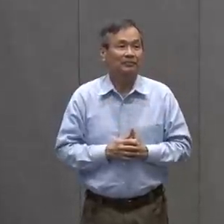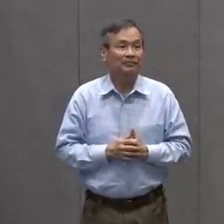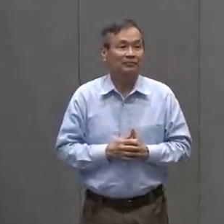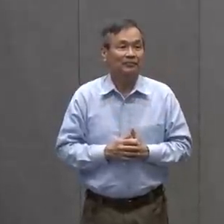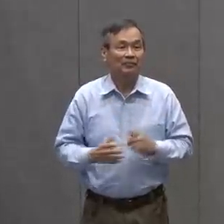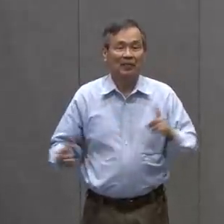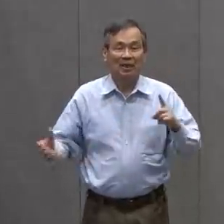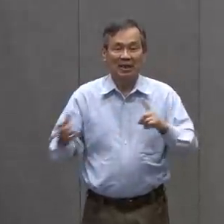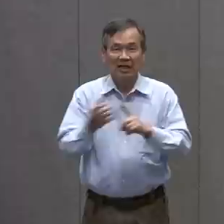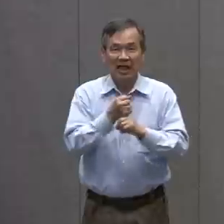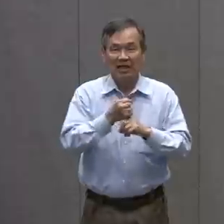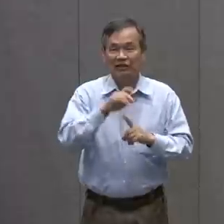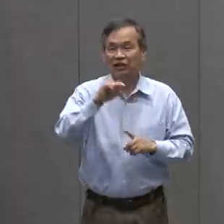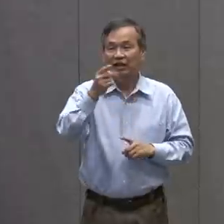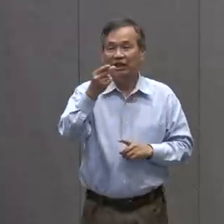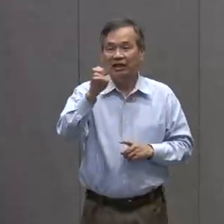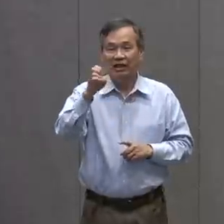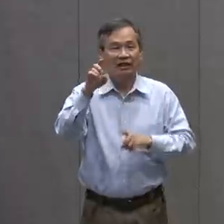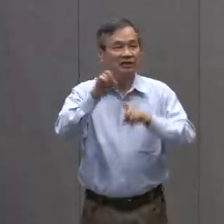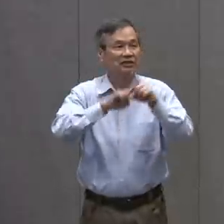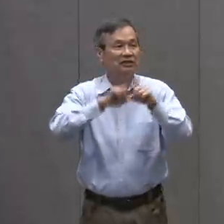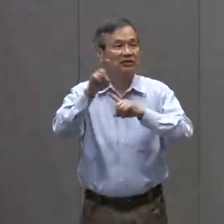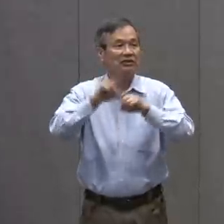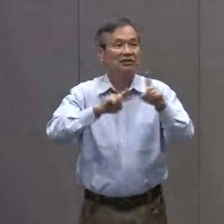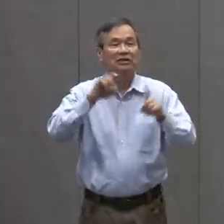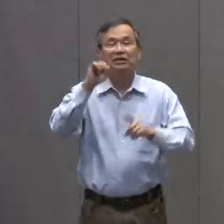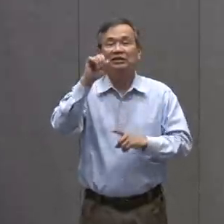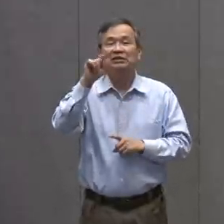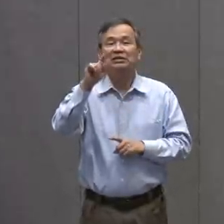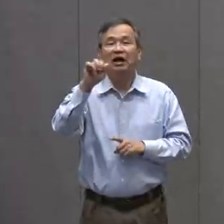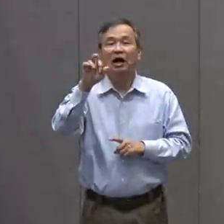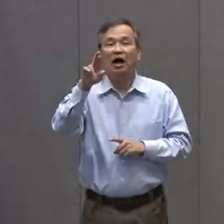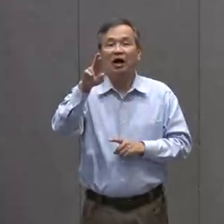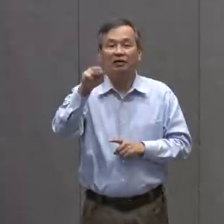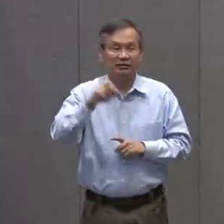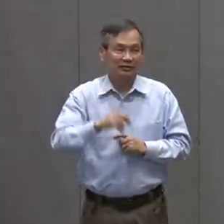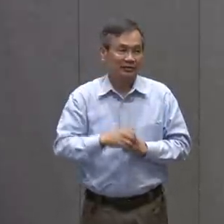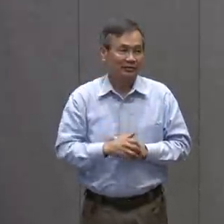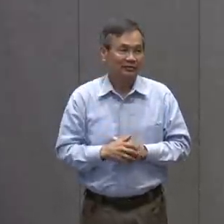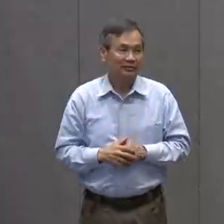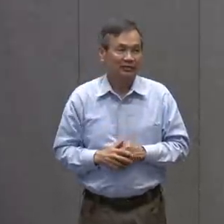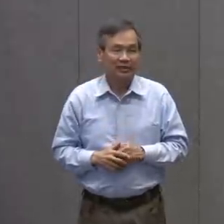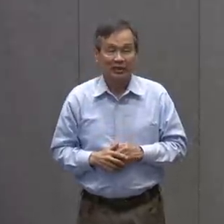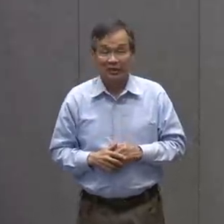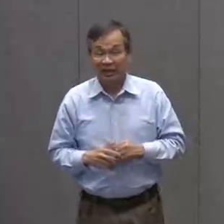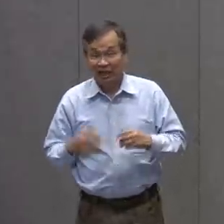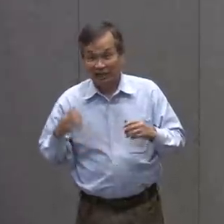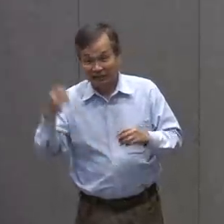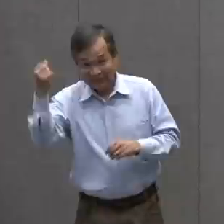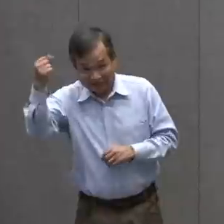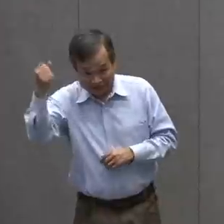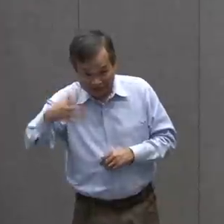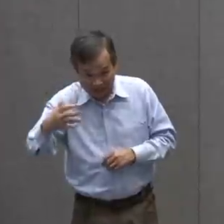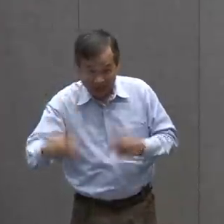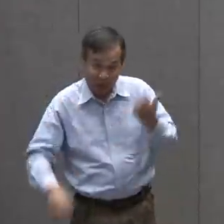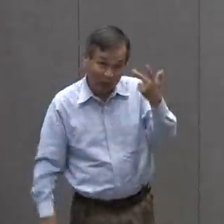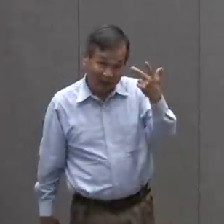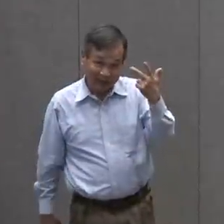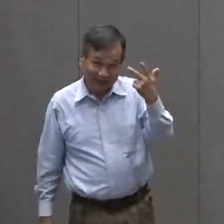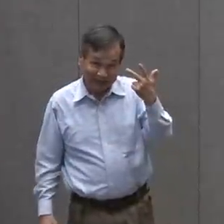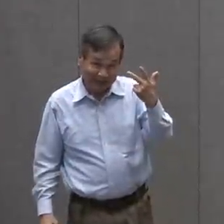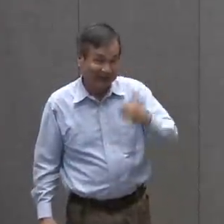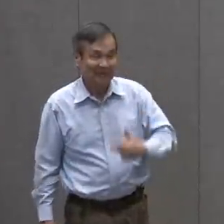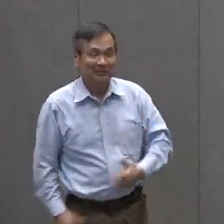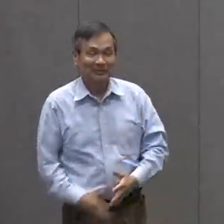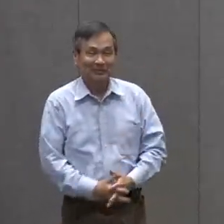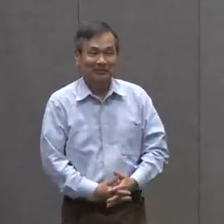the Stars. And on Catch the Stars, you're going to need 3 dice. So we're going to make sure we have those